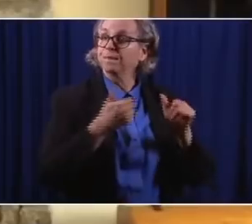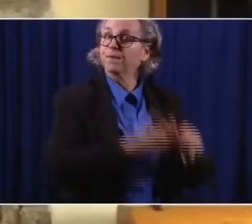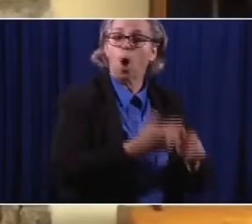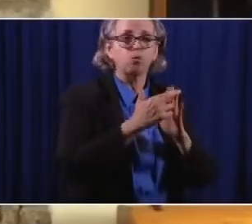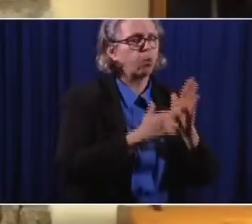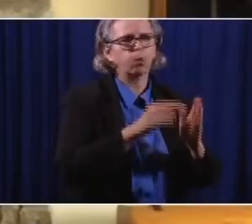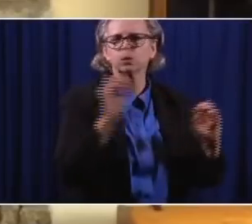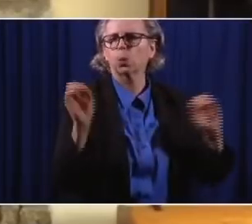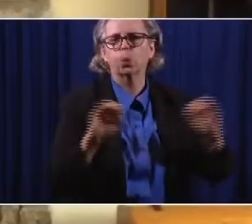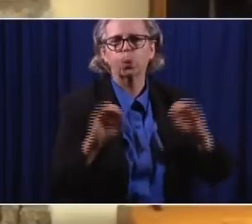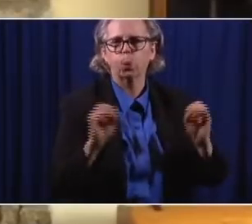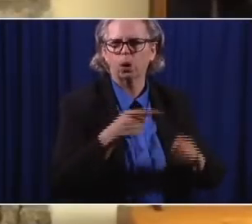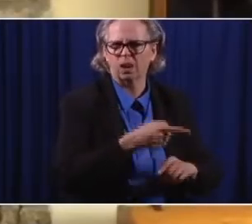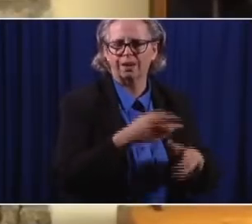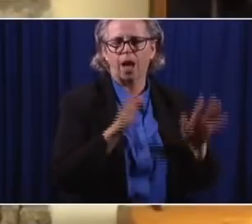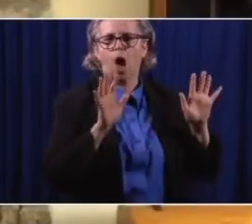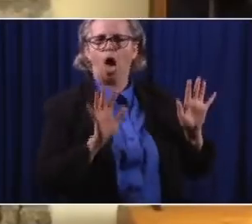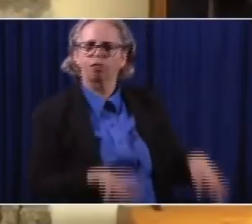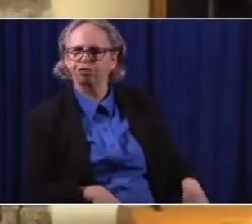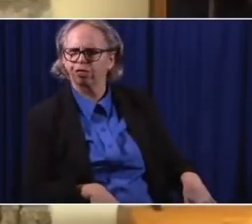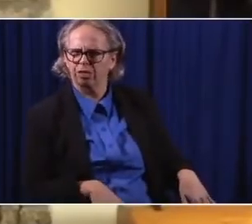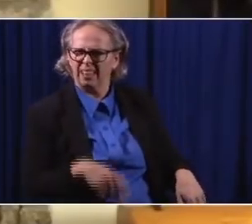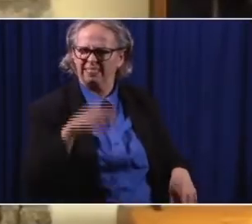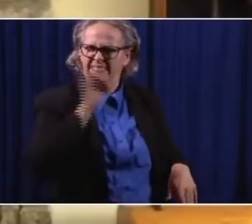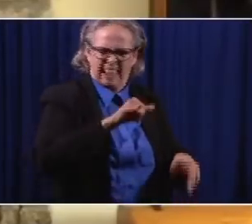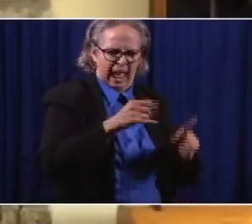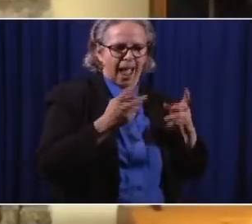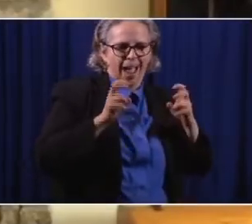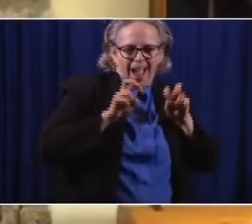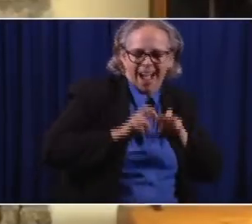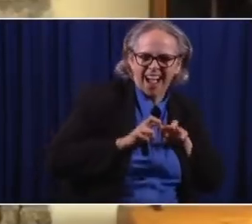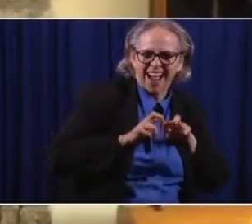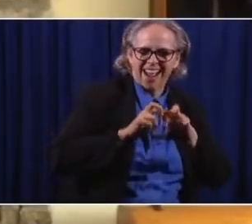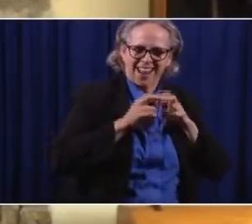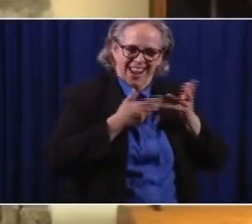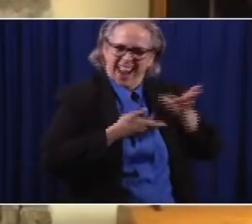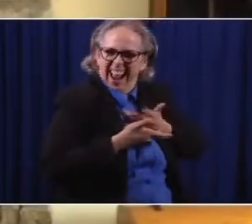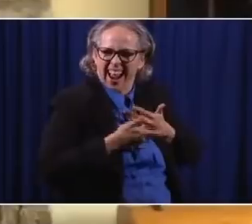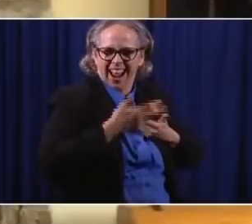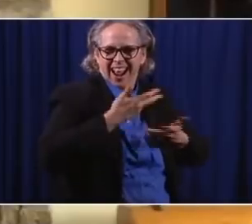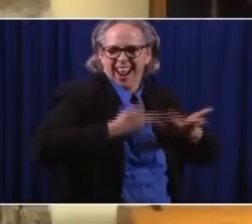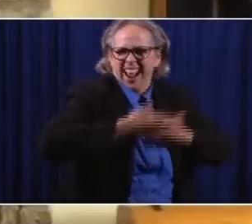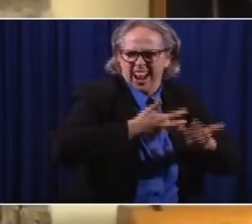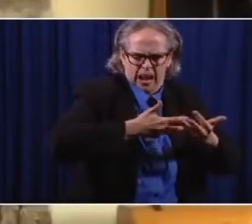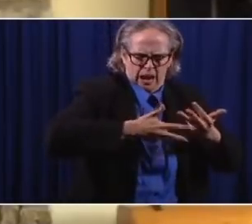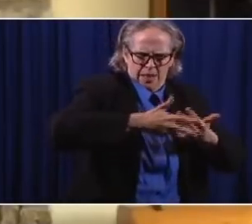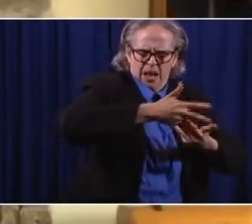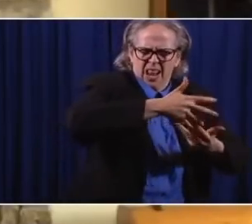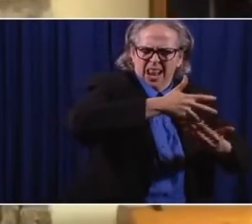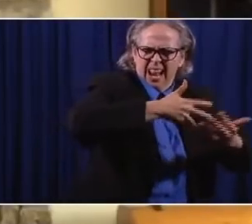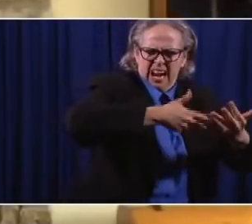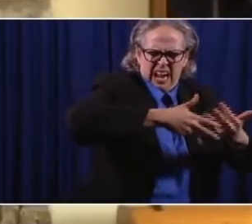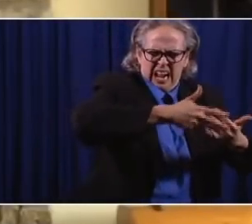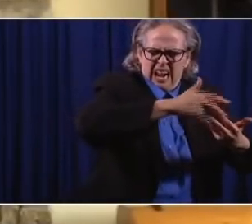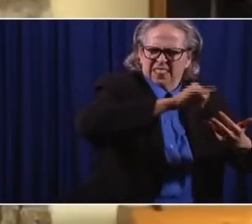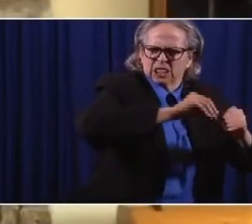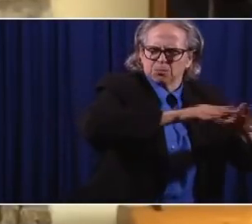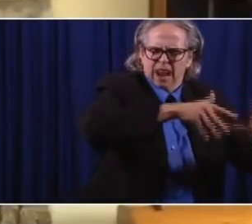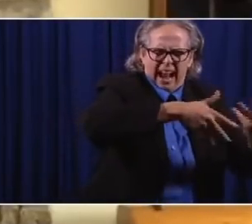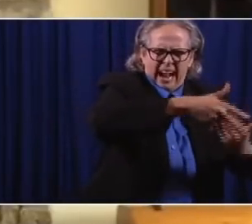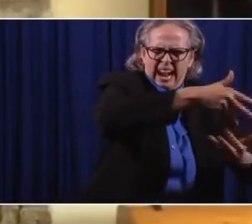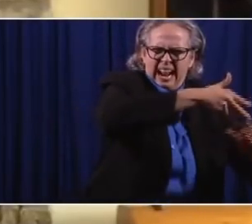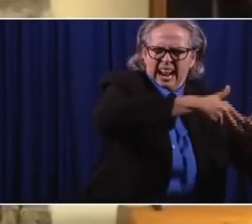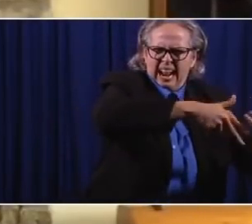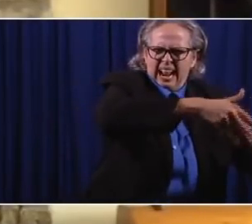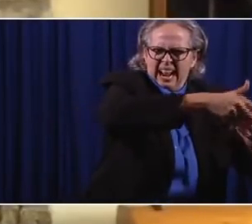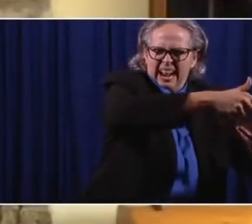and spread, people not wearing masks, not being careful, not keeping a distance. So I would ask our educators,